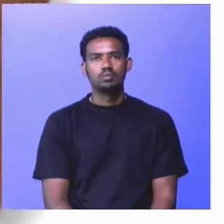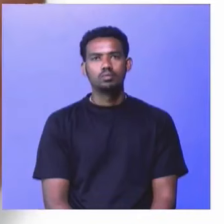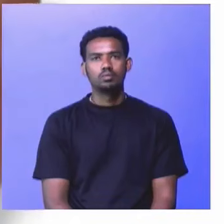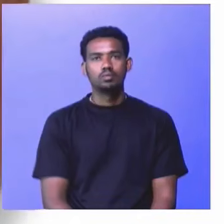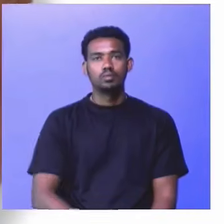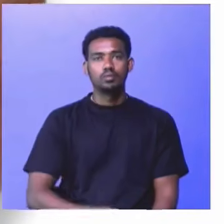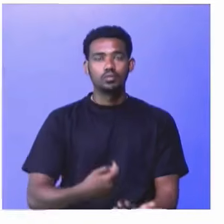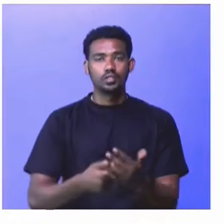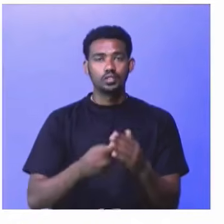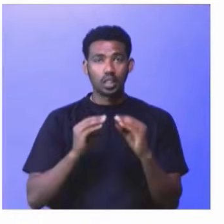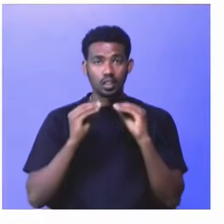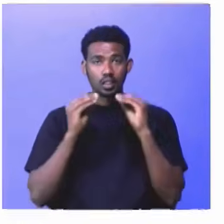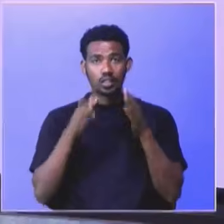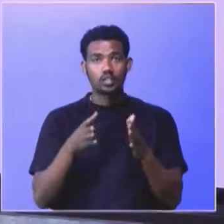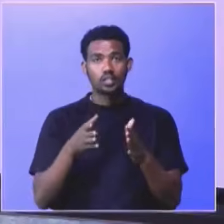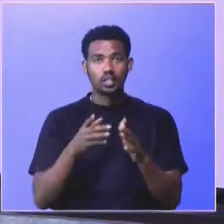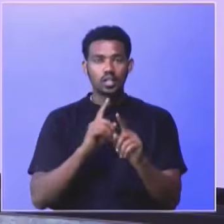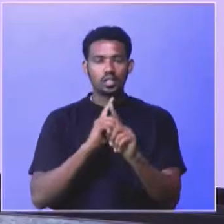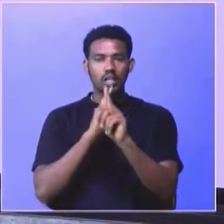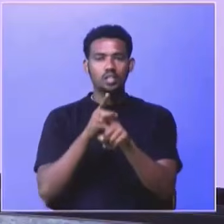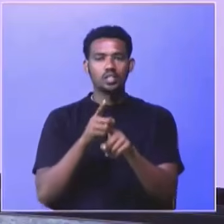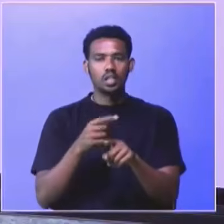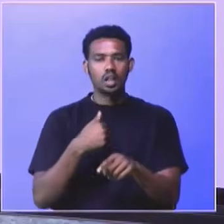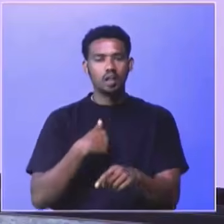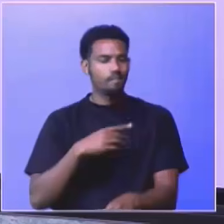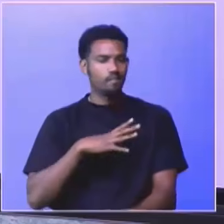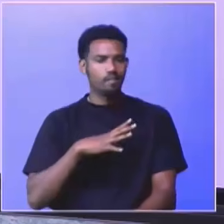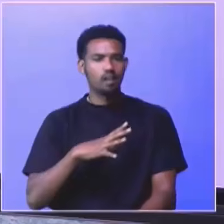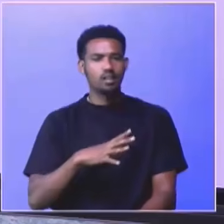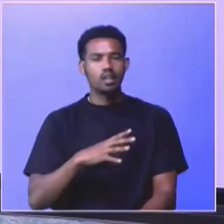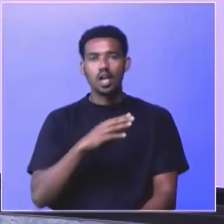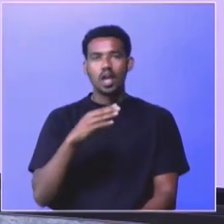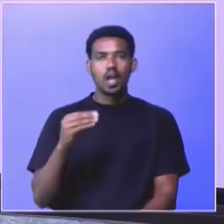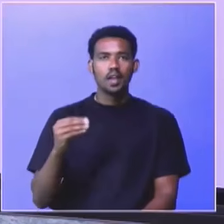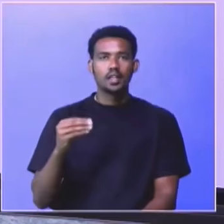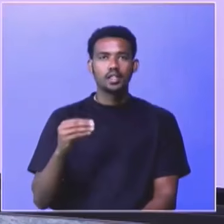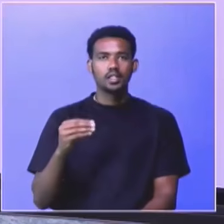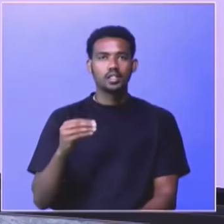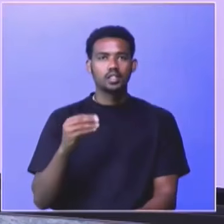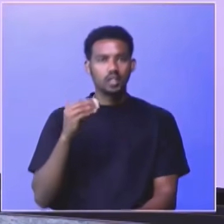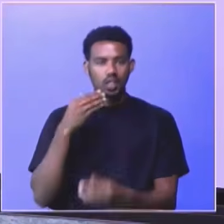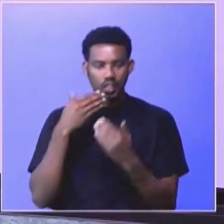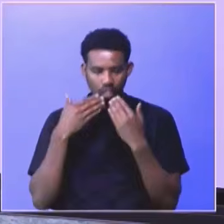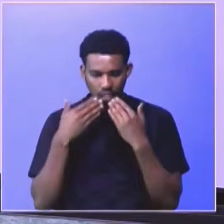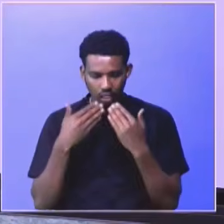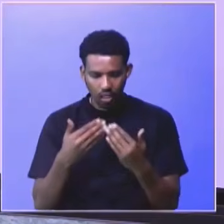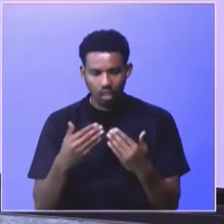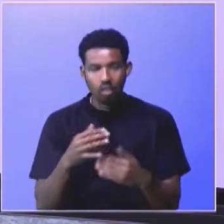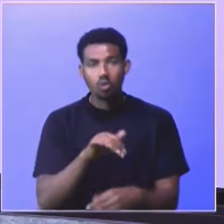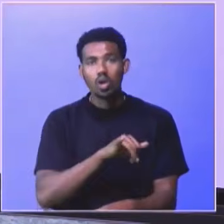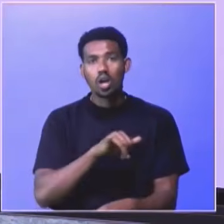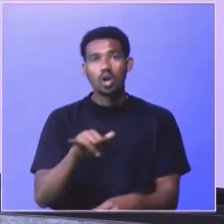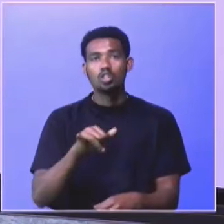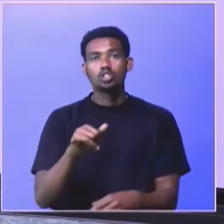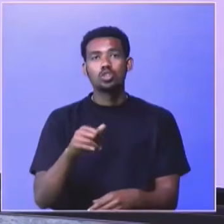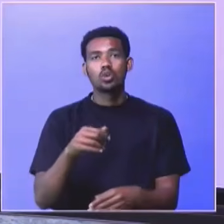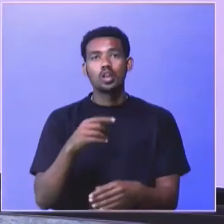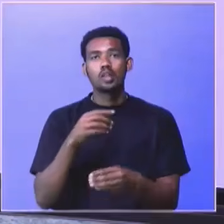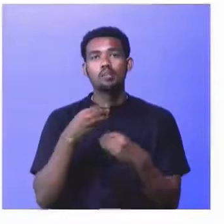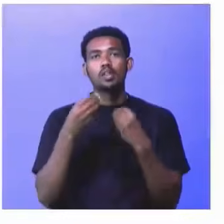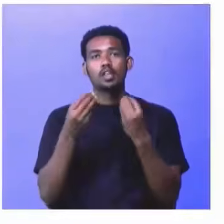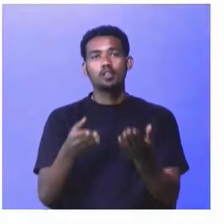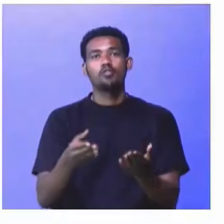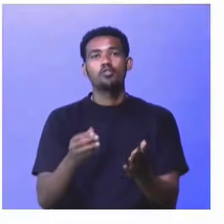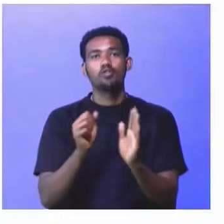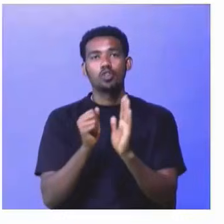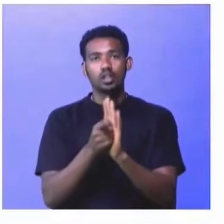This is the teacher reply. I'm fine. And thank you. And also, let me give you,